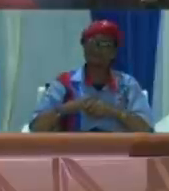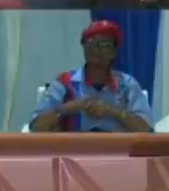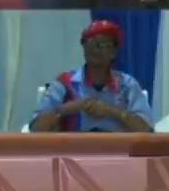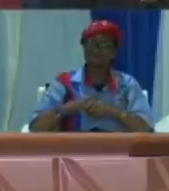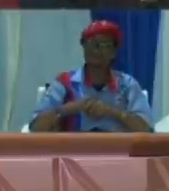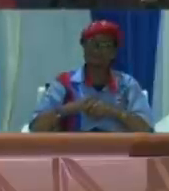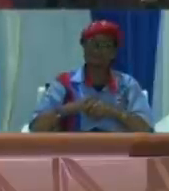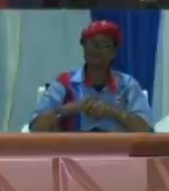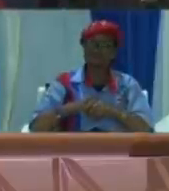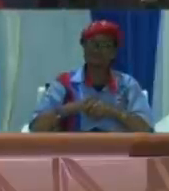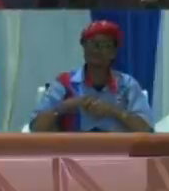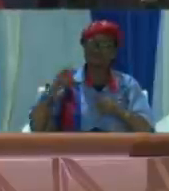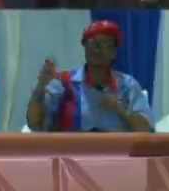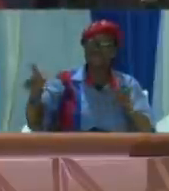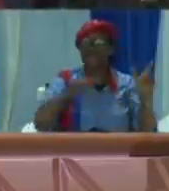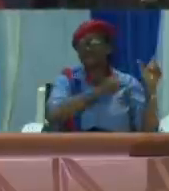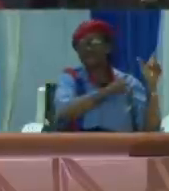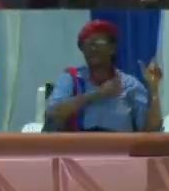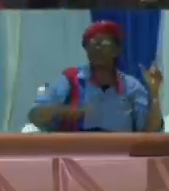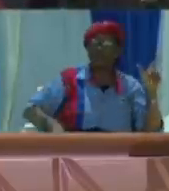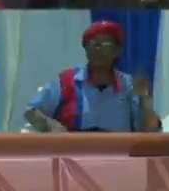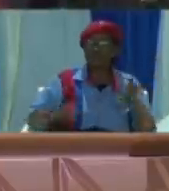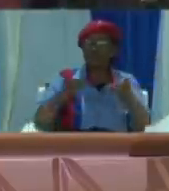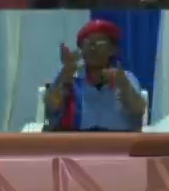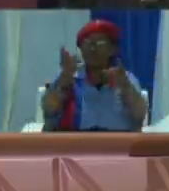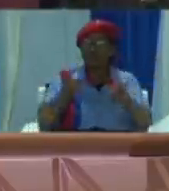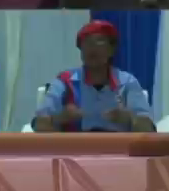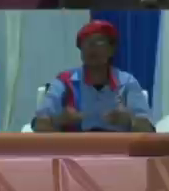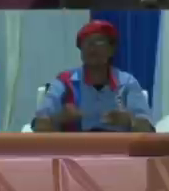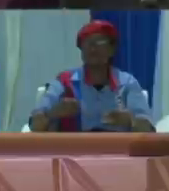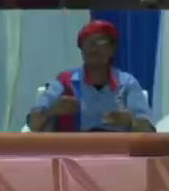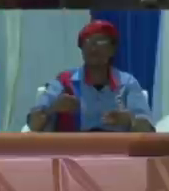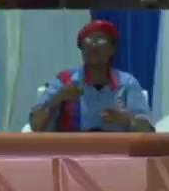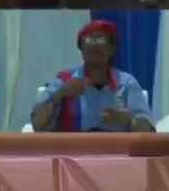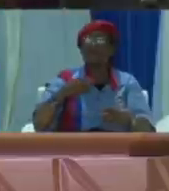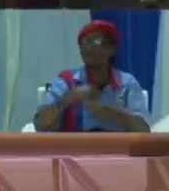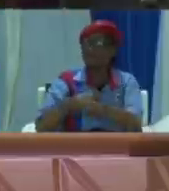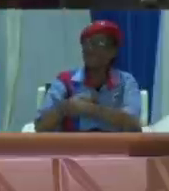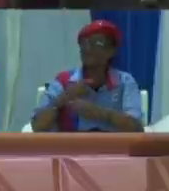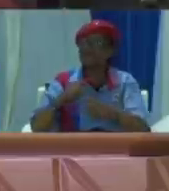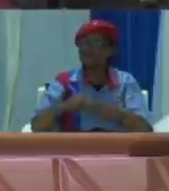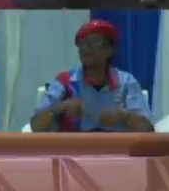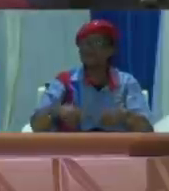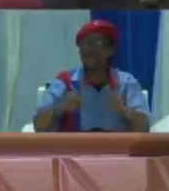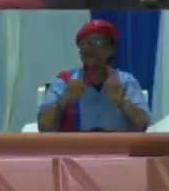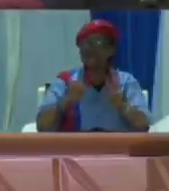The Lord wants me to direct special attention to